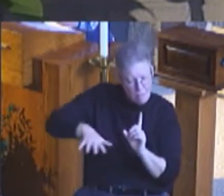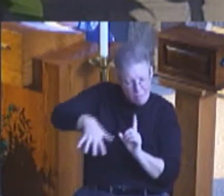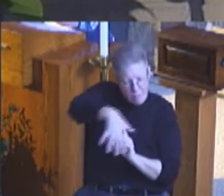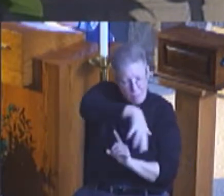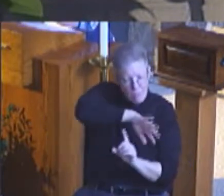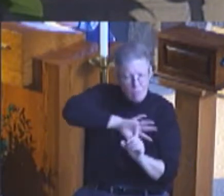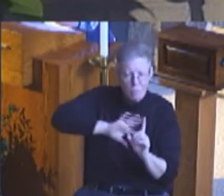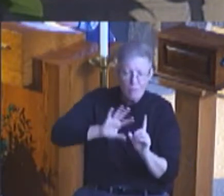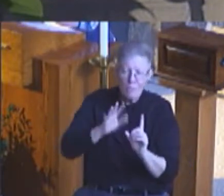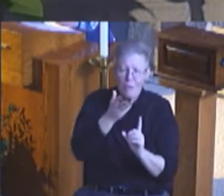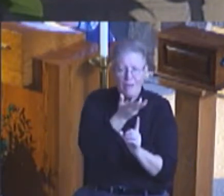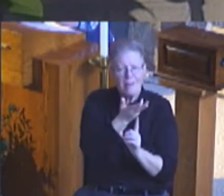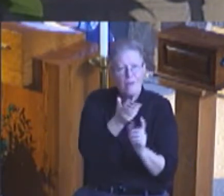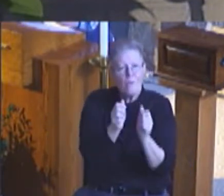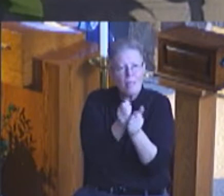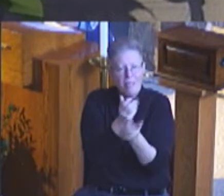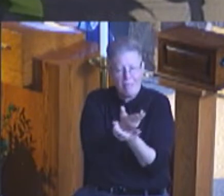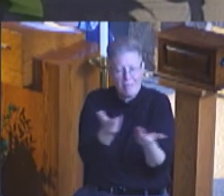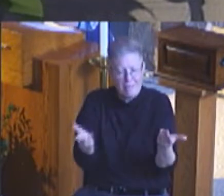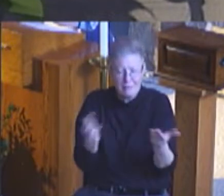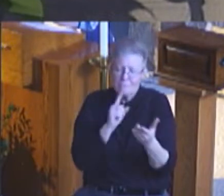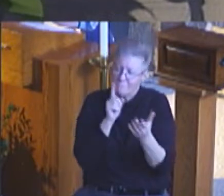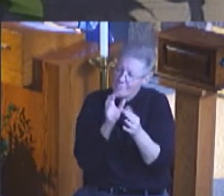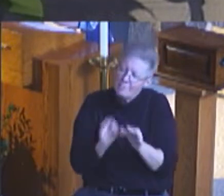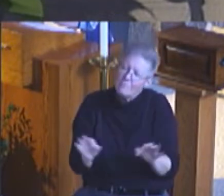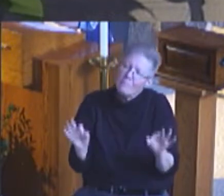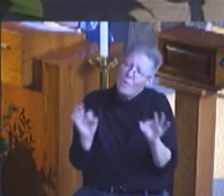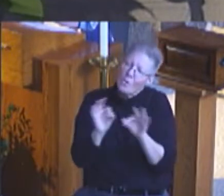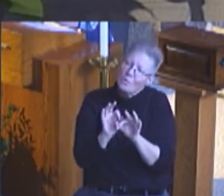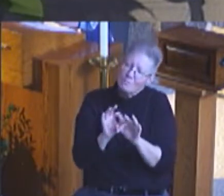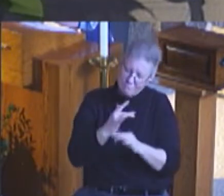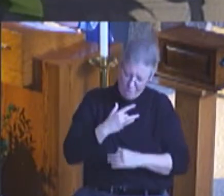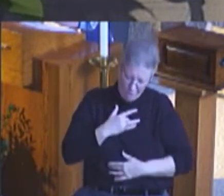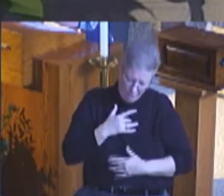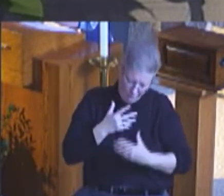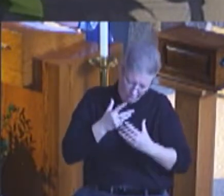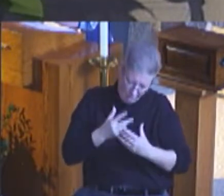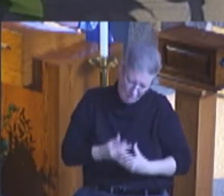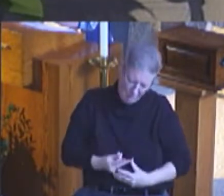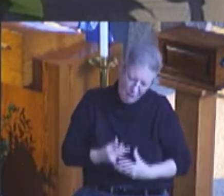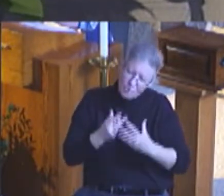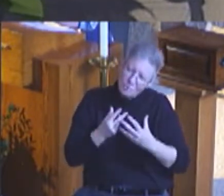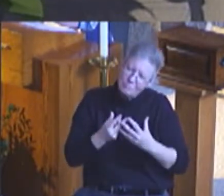A compassionate heart, a gracious awareness of life,